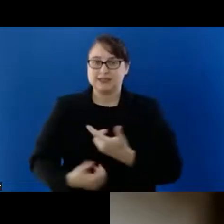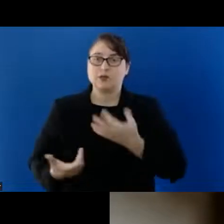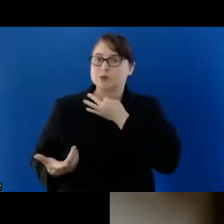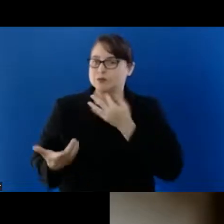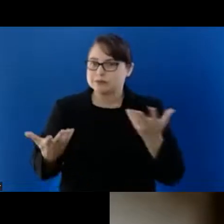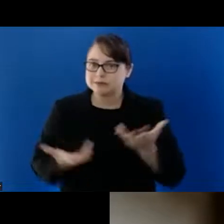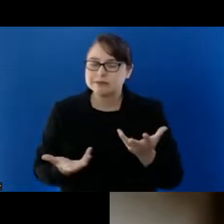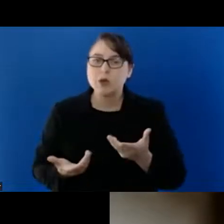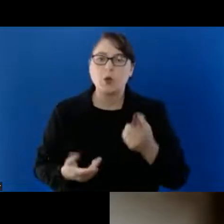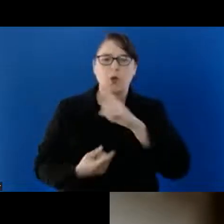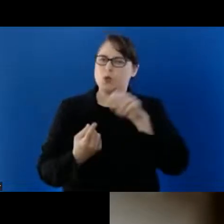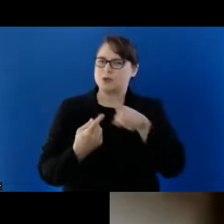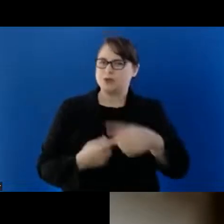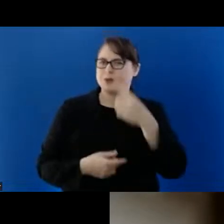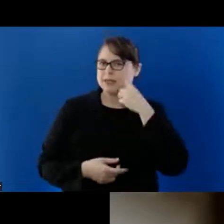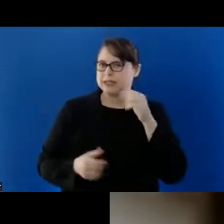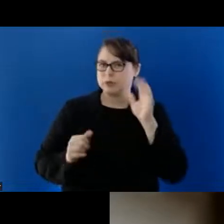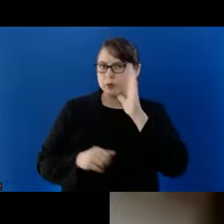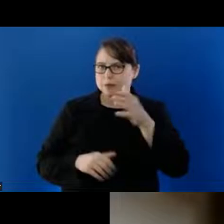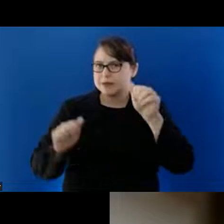to be able to get their second doses?